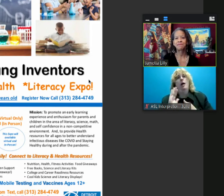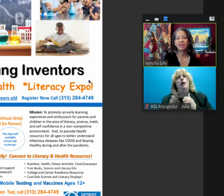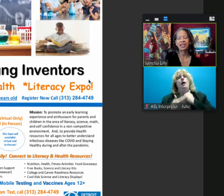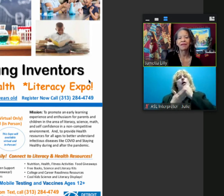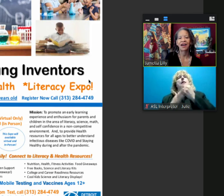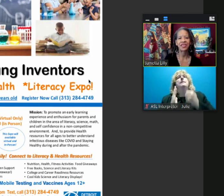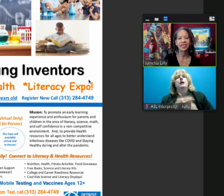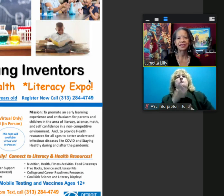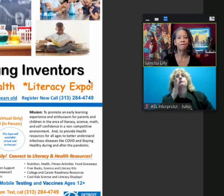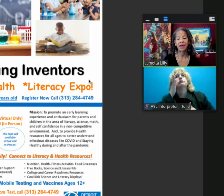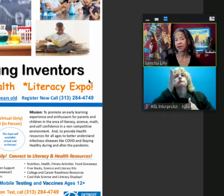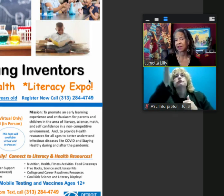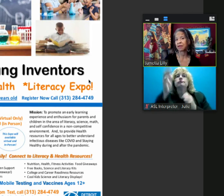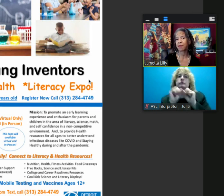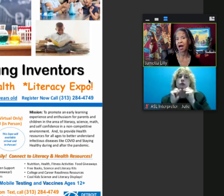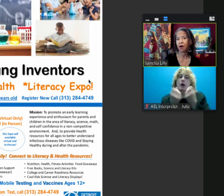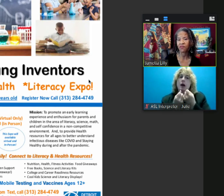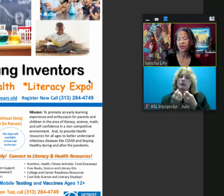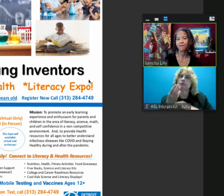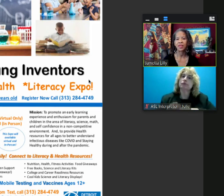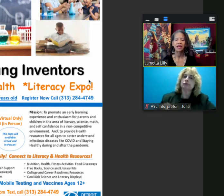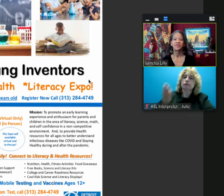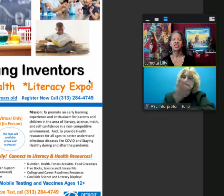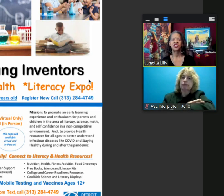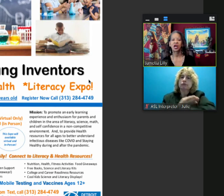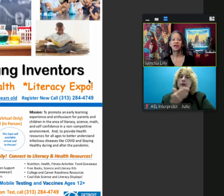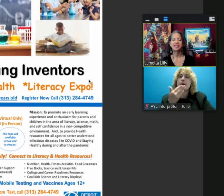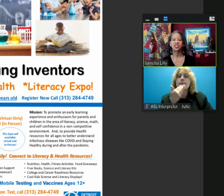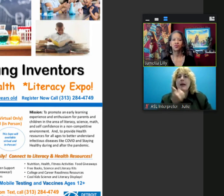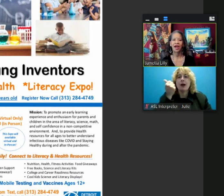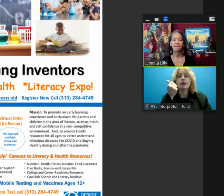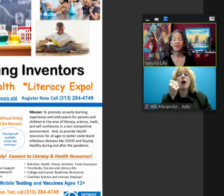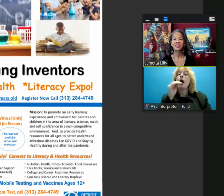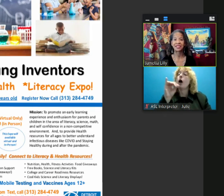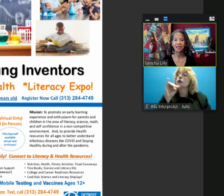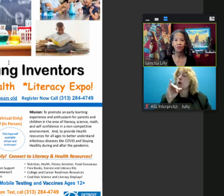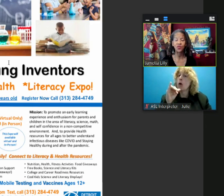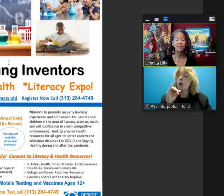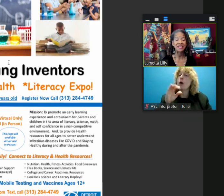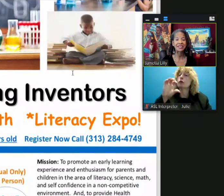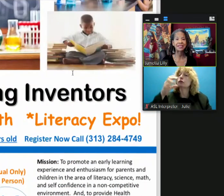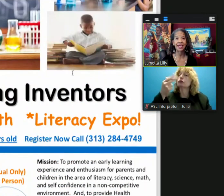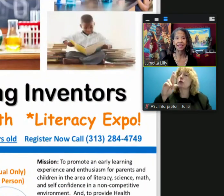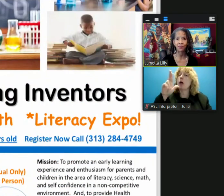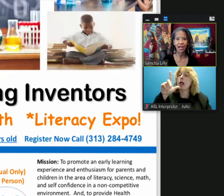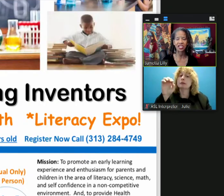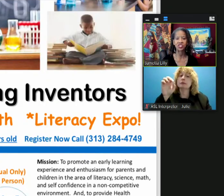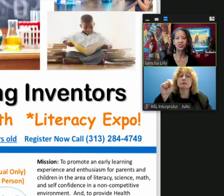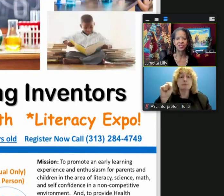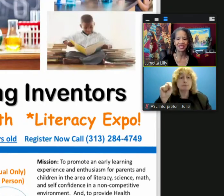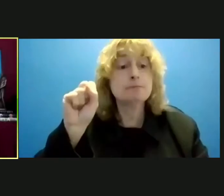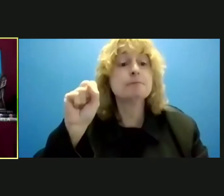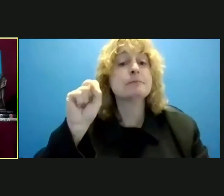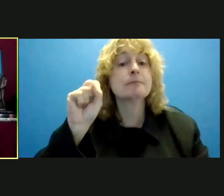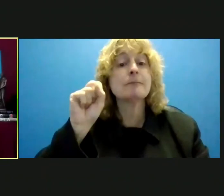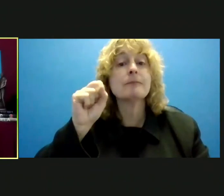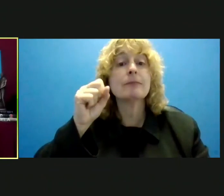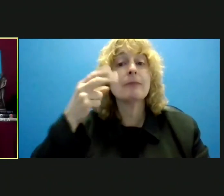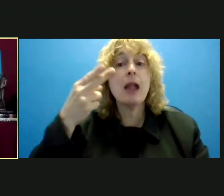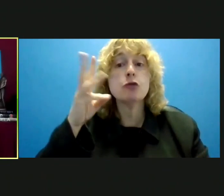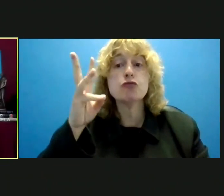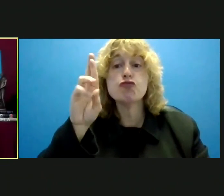And speaking about things that are better and powerful, the Charles H. Wright Museum will be celebrating Juneteenth.